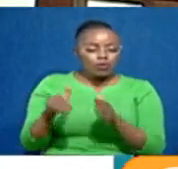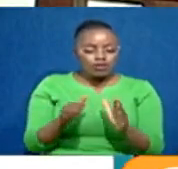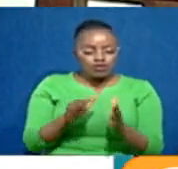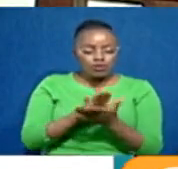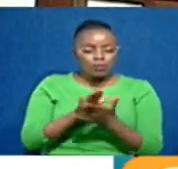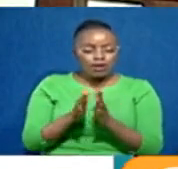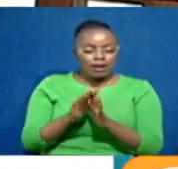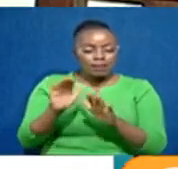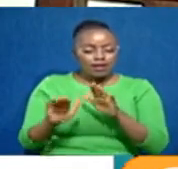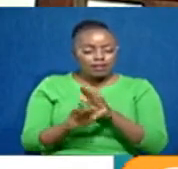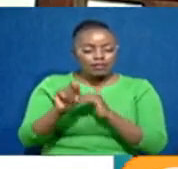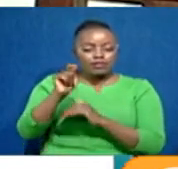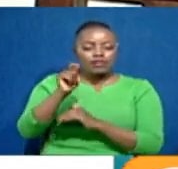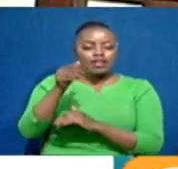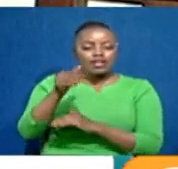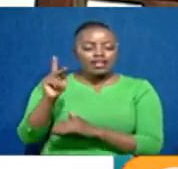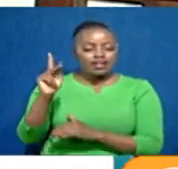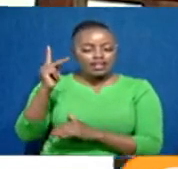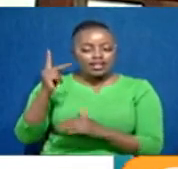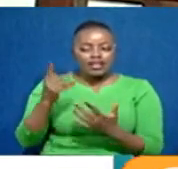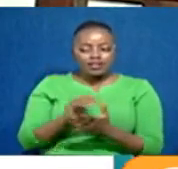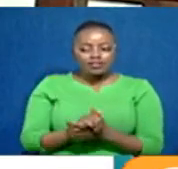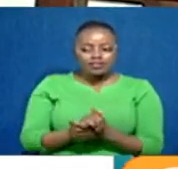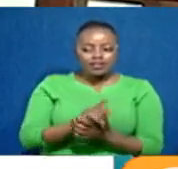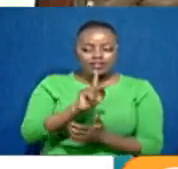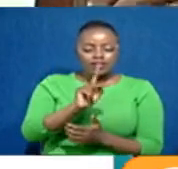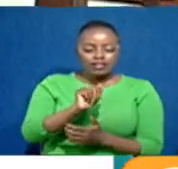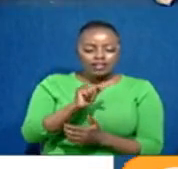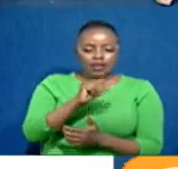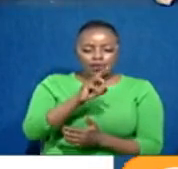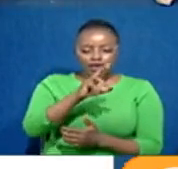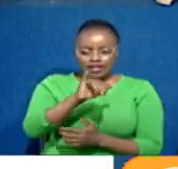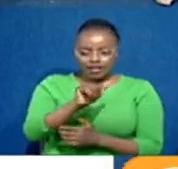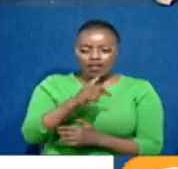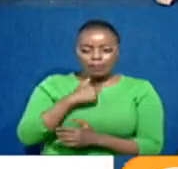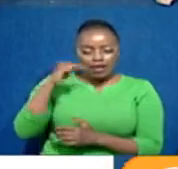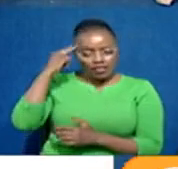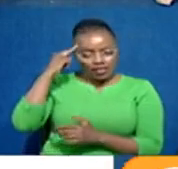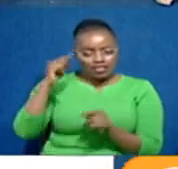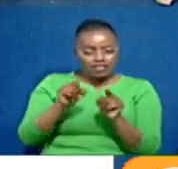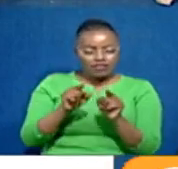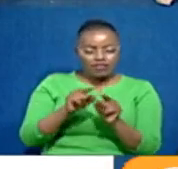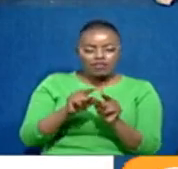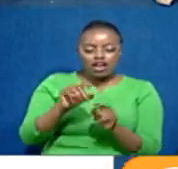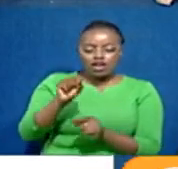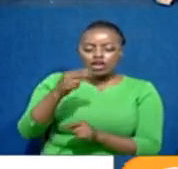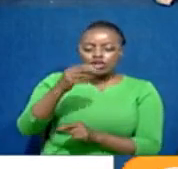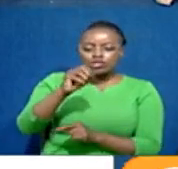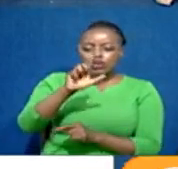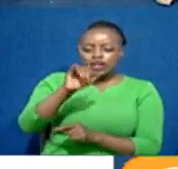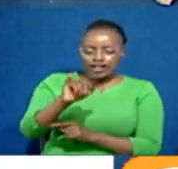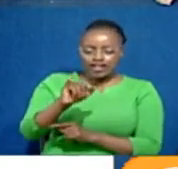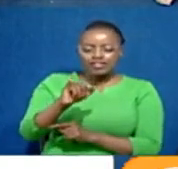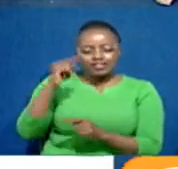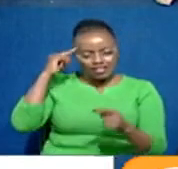of becoming a deputy president of the republic. Kaguya, tell me something. Okay, I think Gladys Chalet is